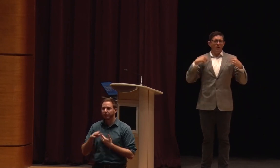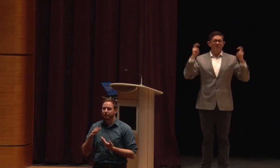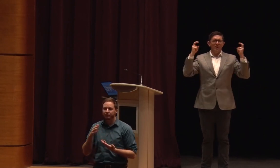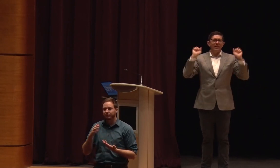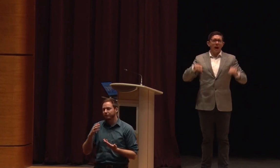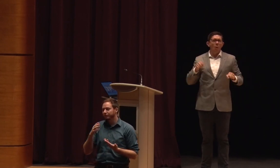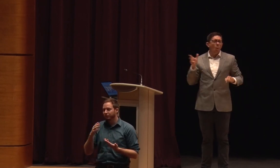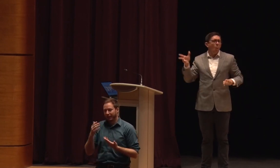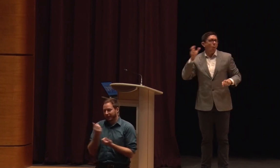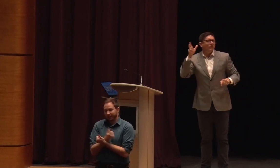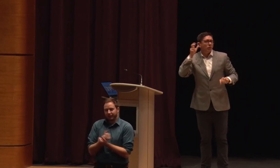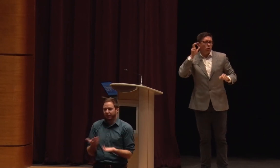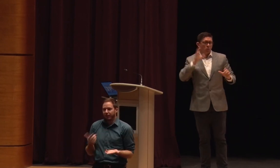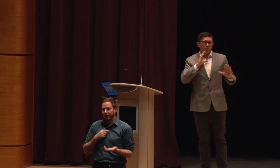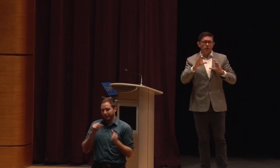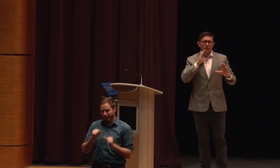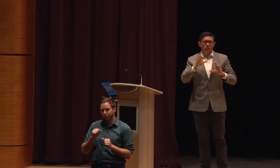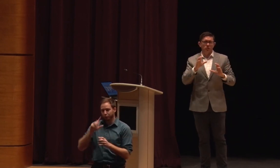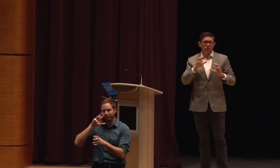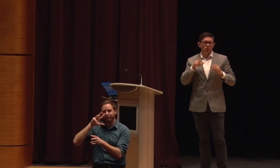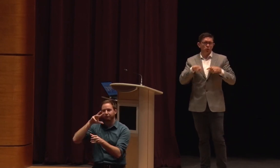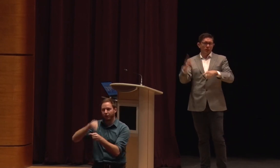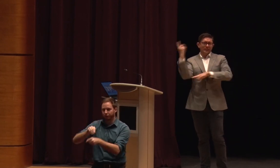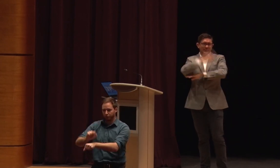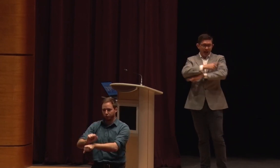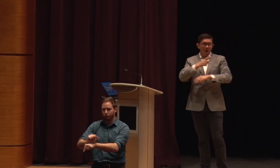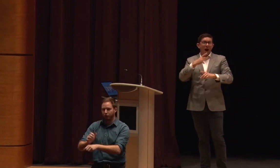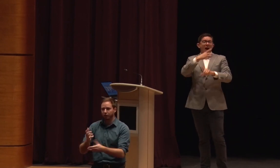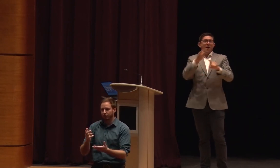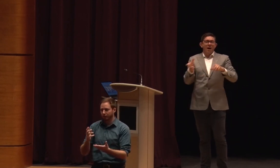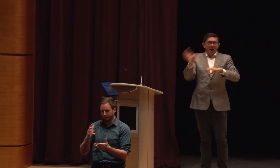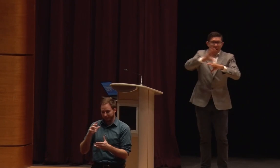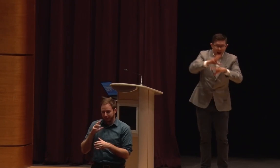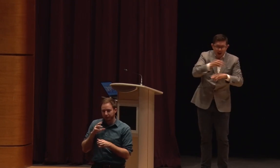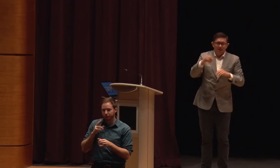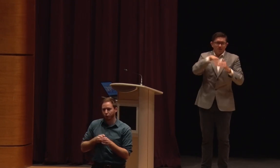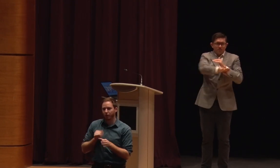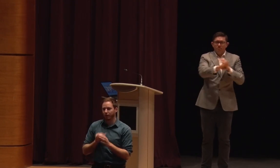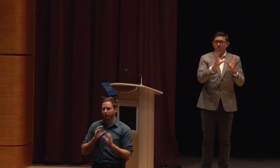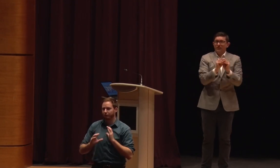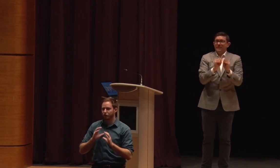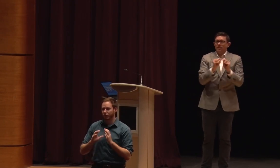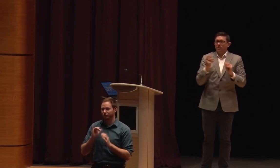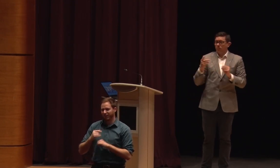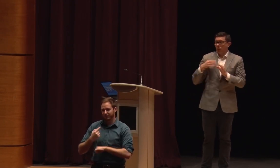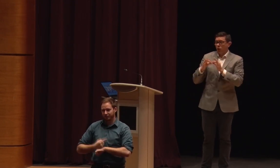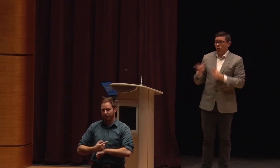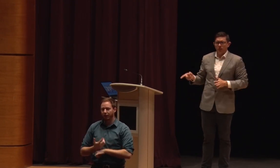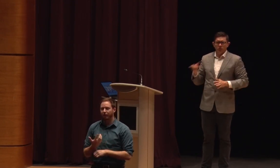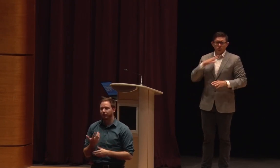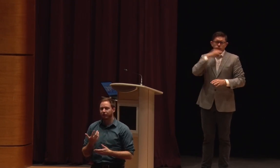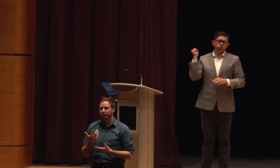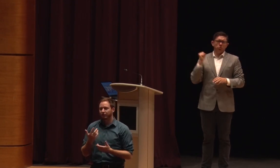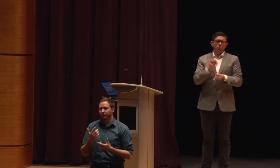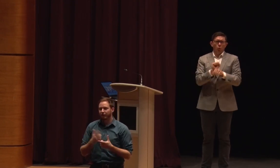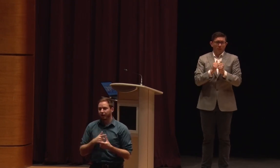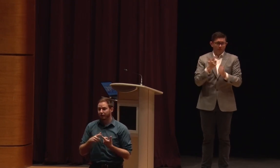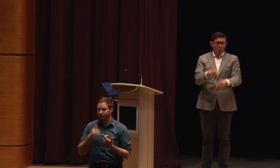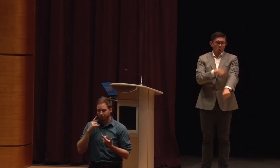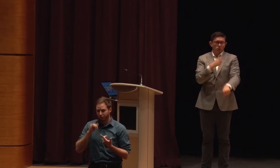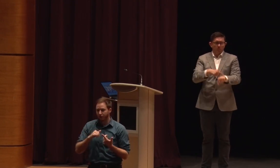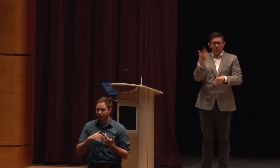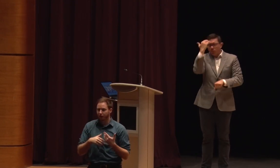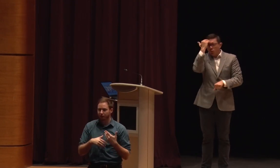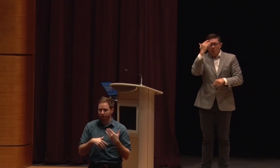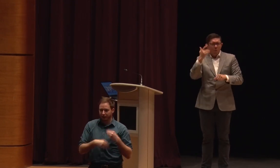Uber, anything, I'm able to stay in the loop and, you know, be in on that conversation throughout the day. And then also ask additional